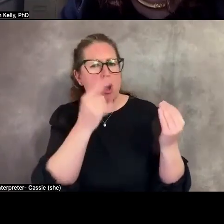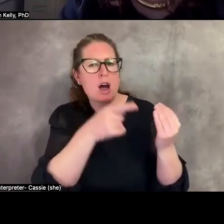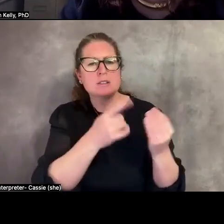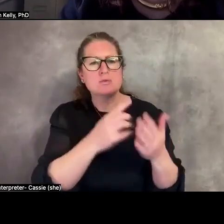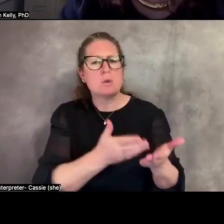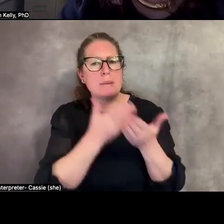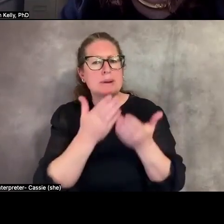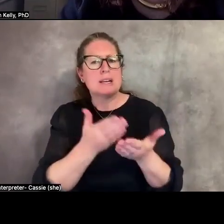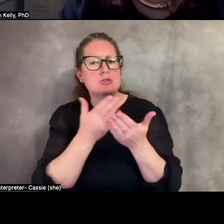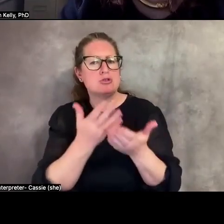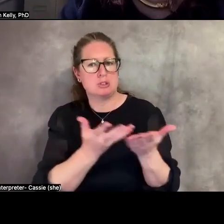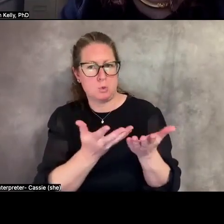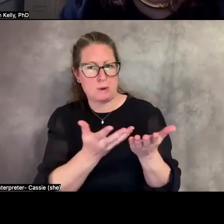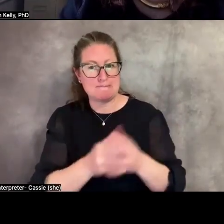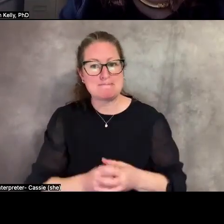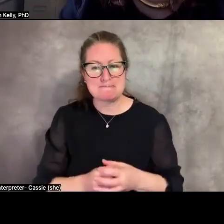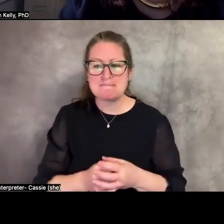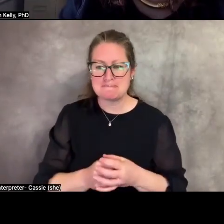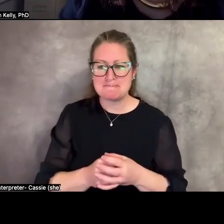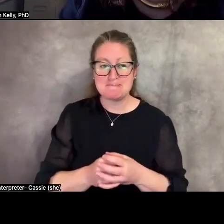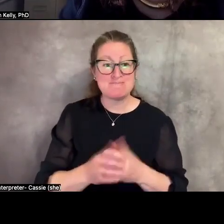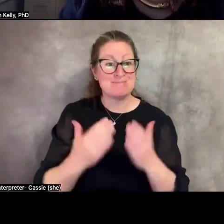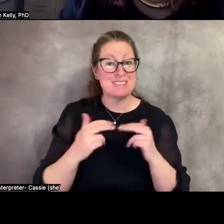make. Next slide.